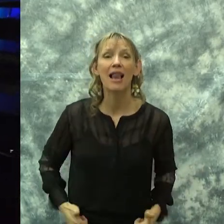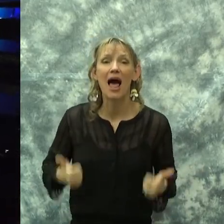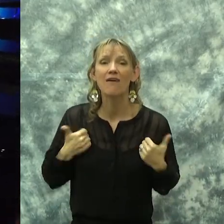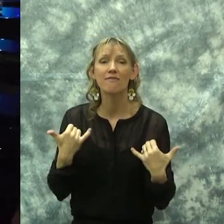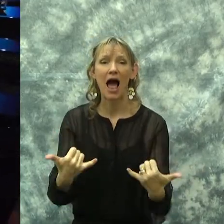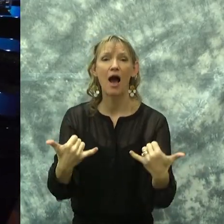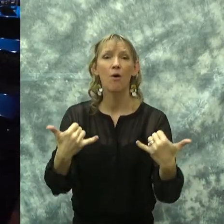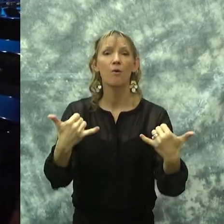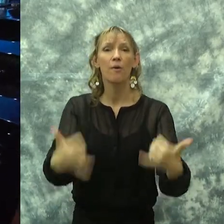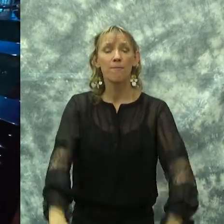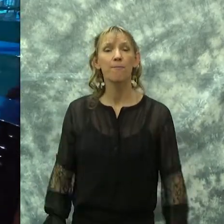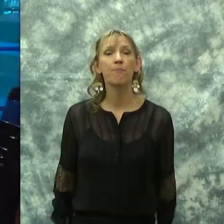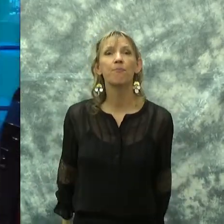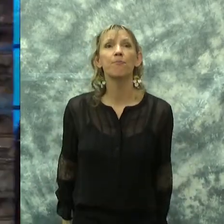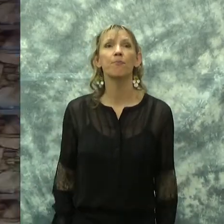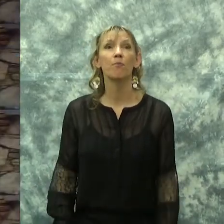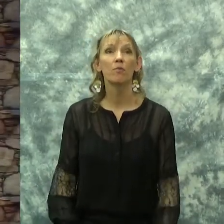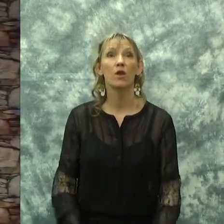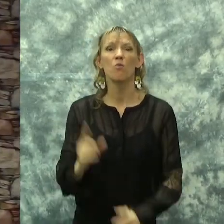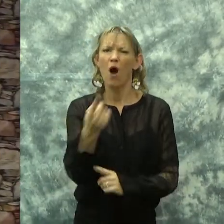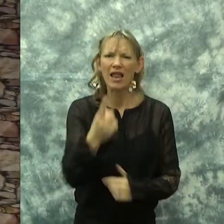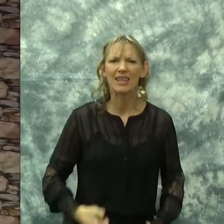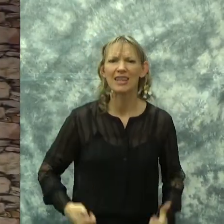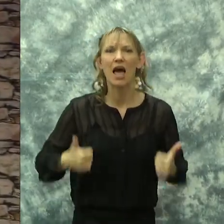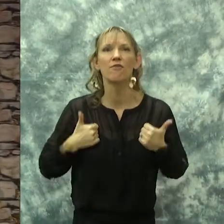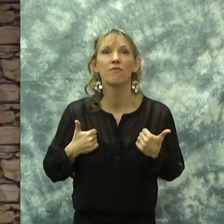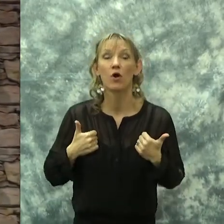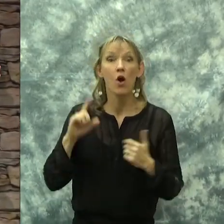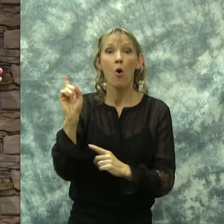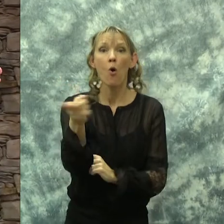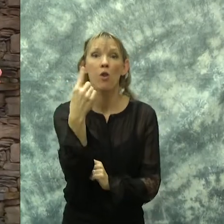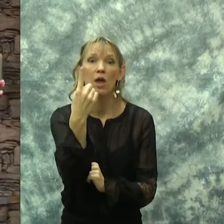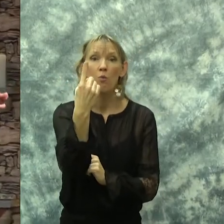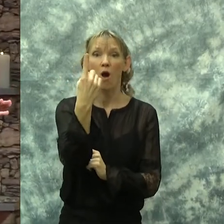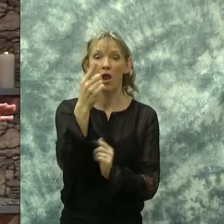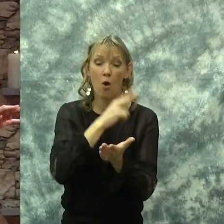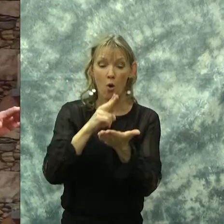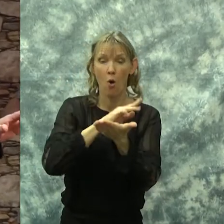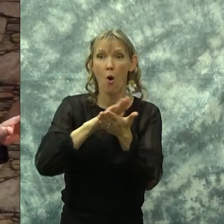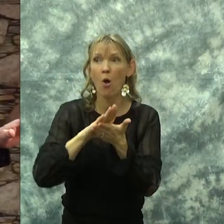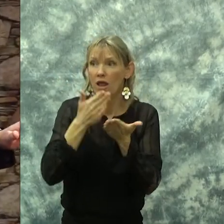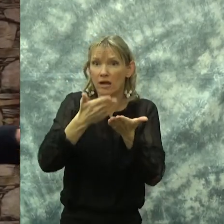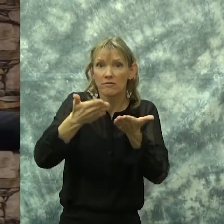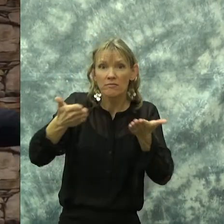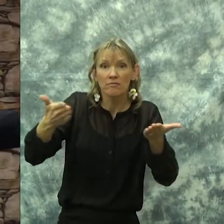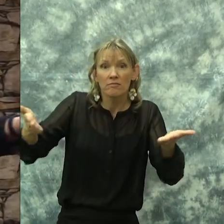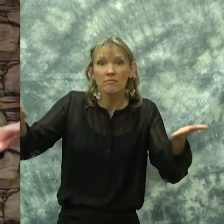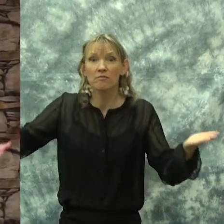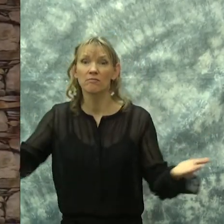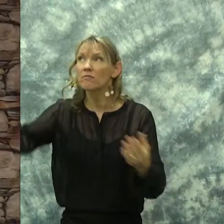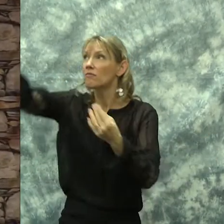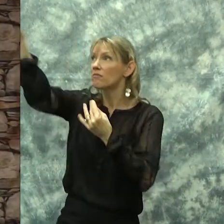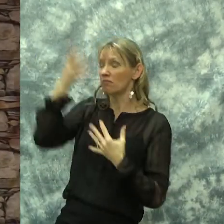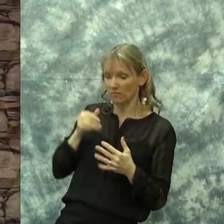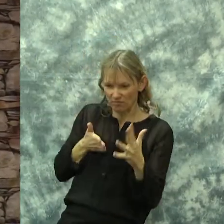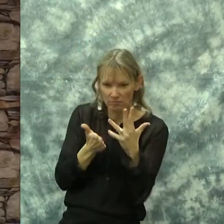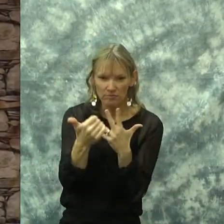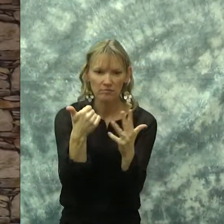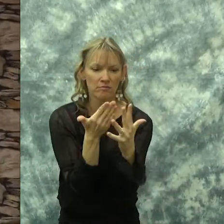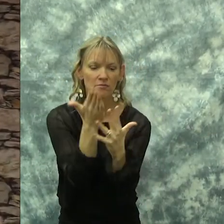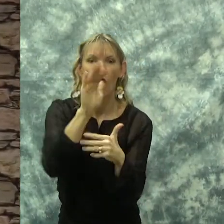life is my life now. One life, there is only one holy substance moving in and